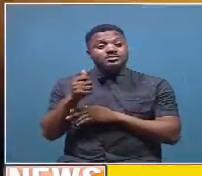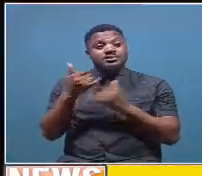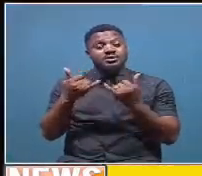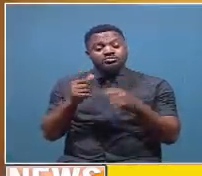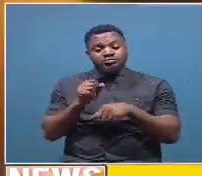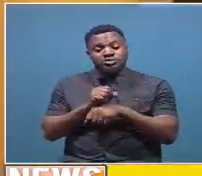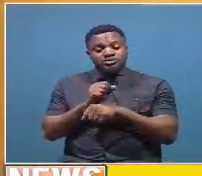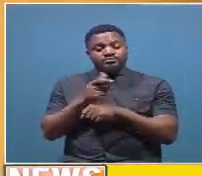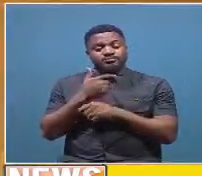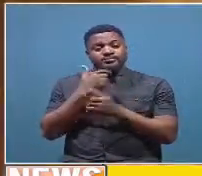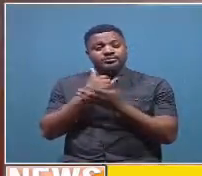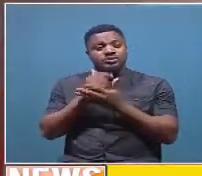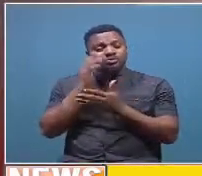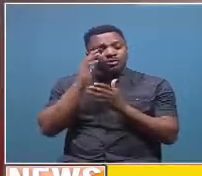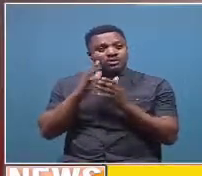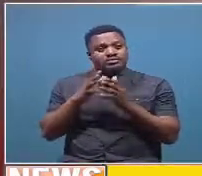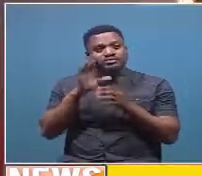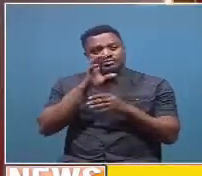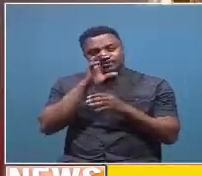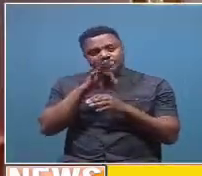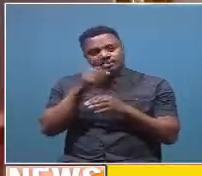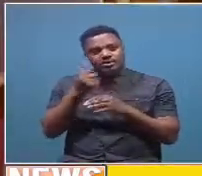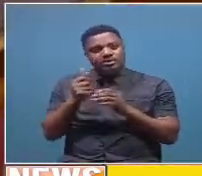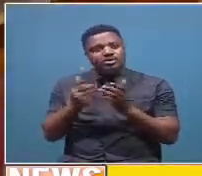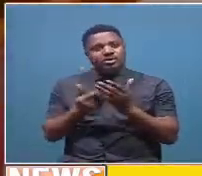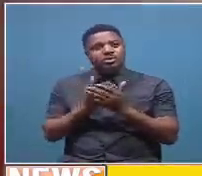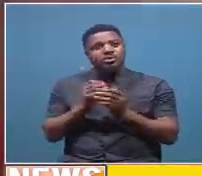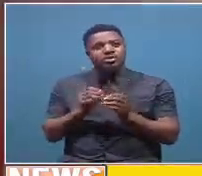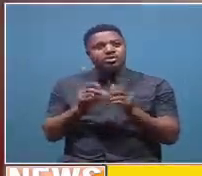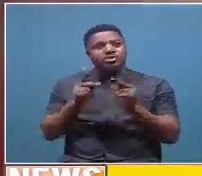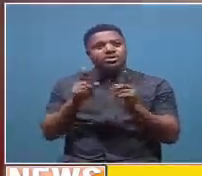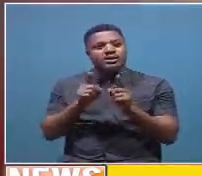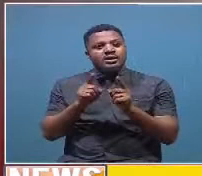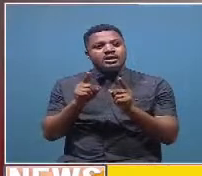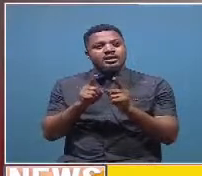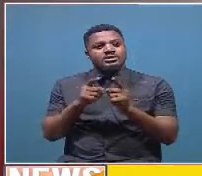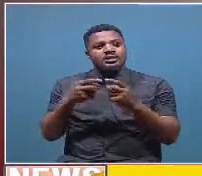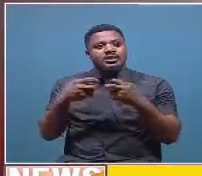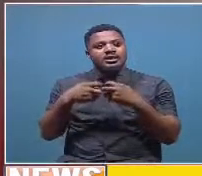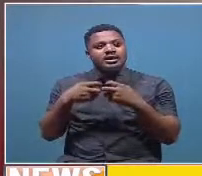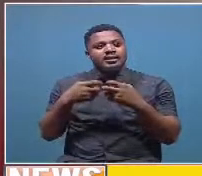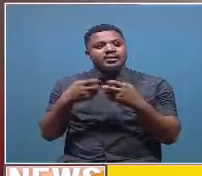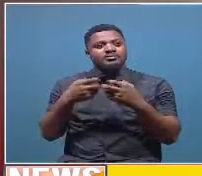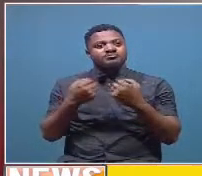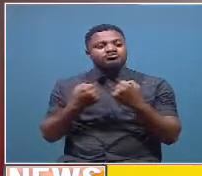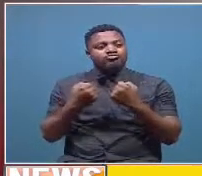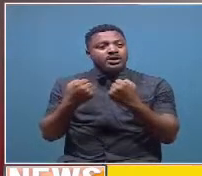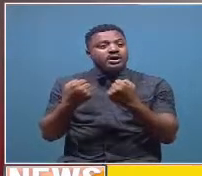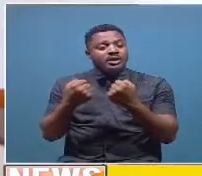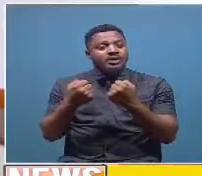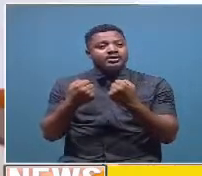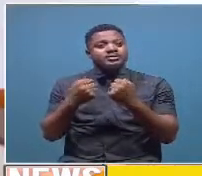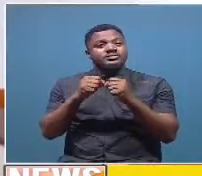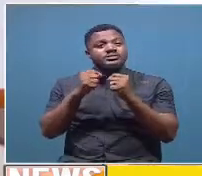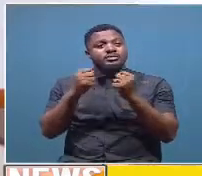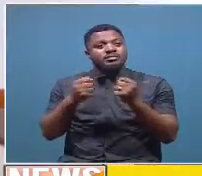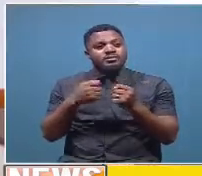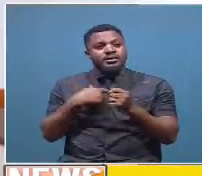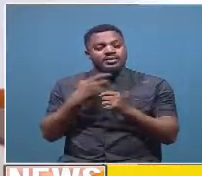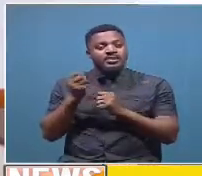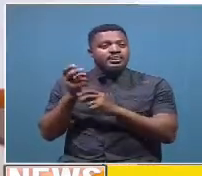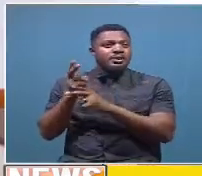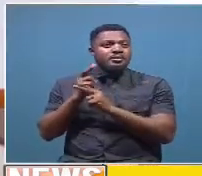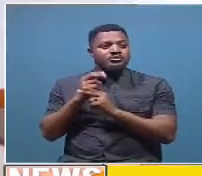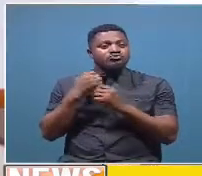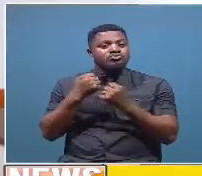the company says it will explore new opportunities such as the electric-powered transportation systems. I came to inherit